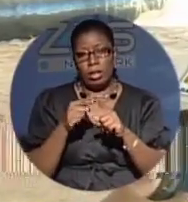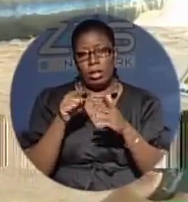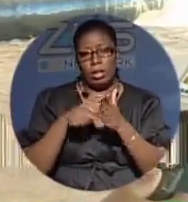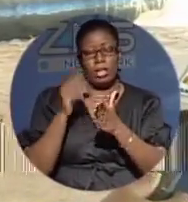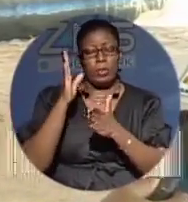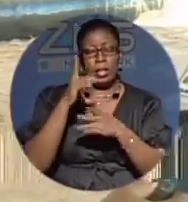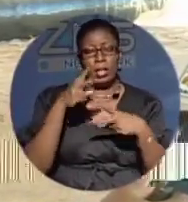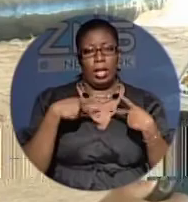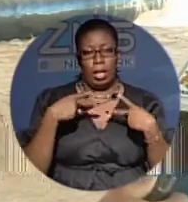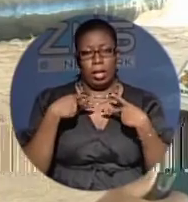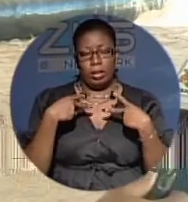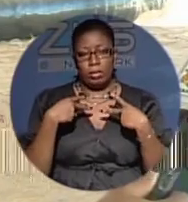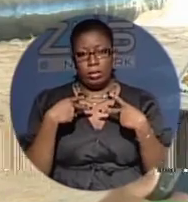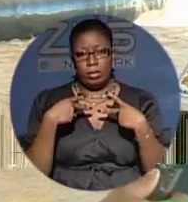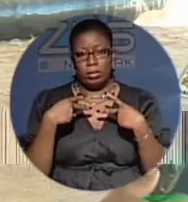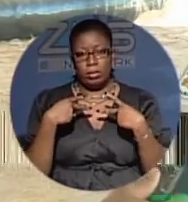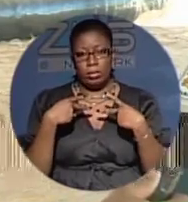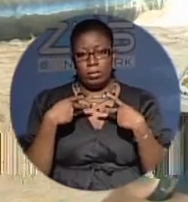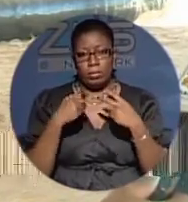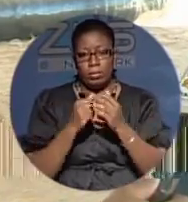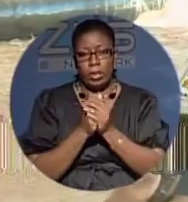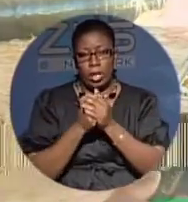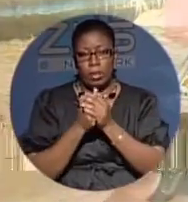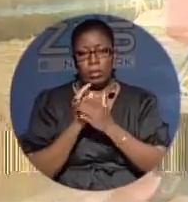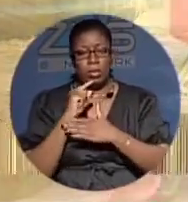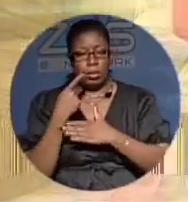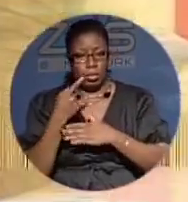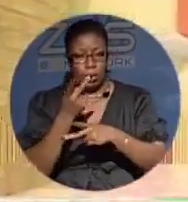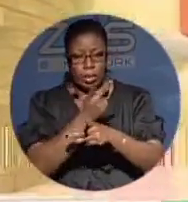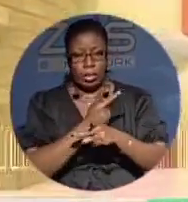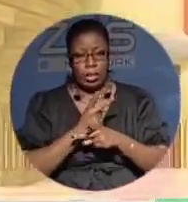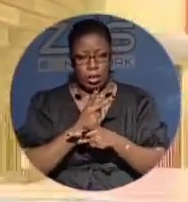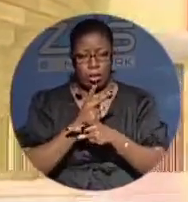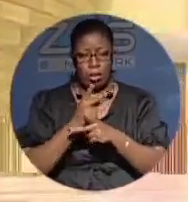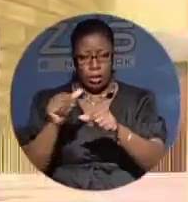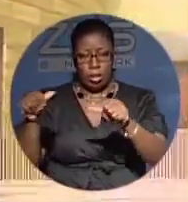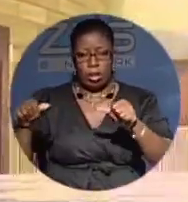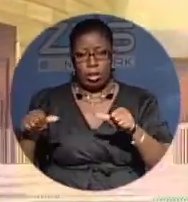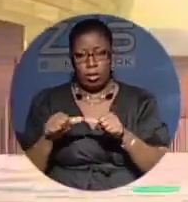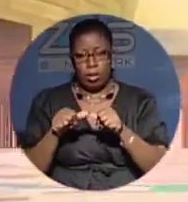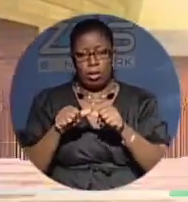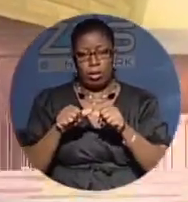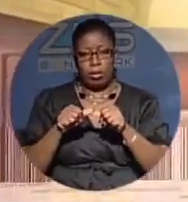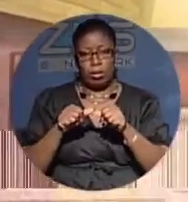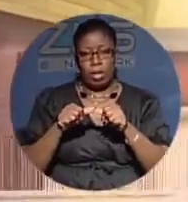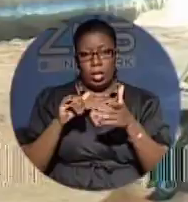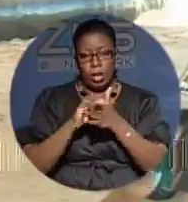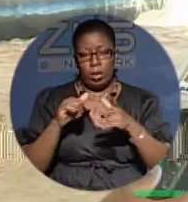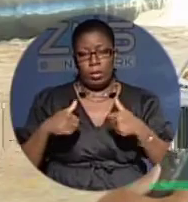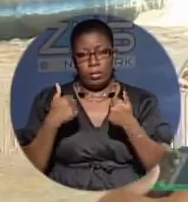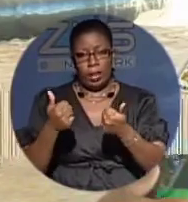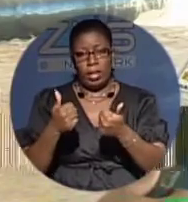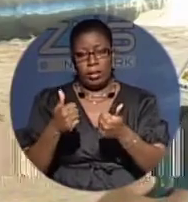state-of-the-art critical care block that will provide just what you would find in any